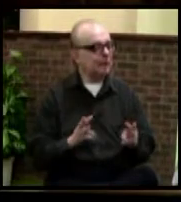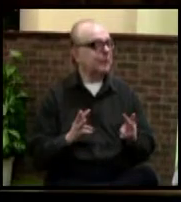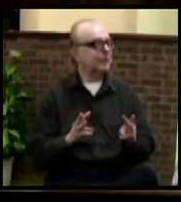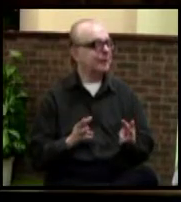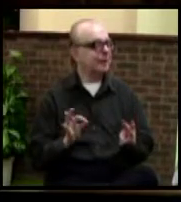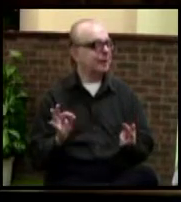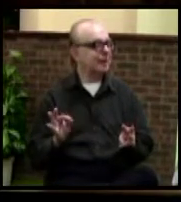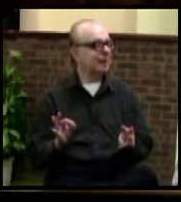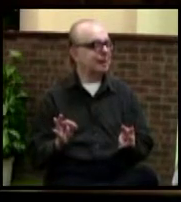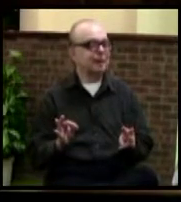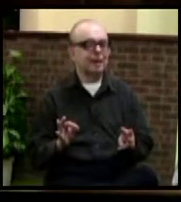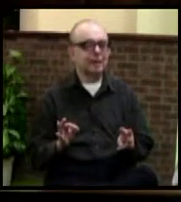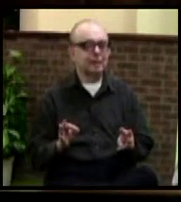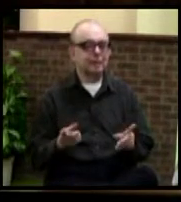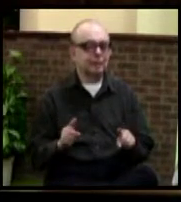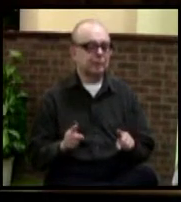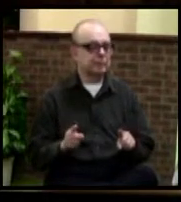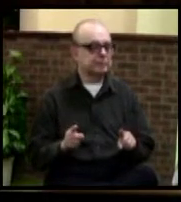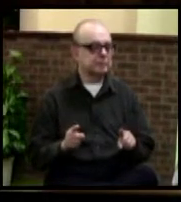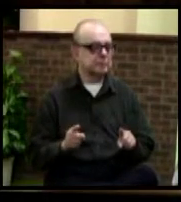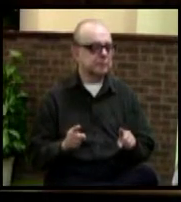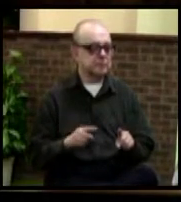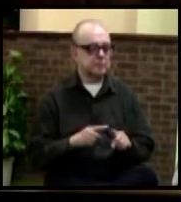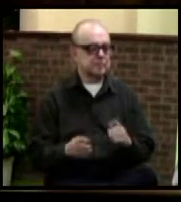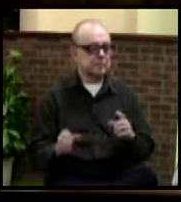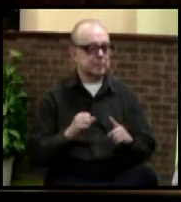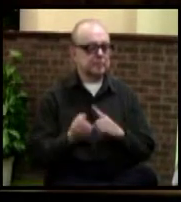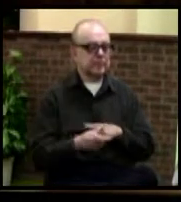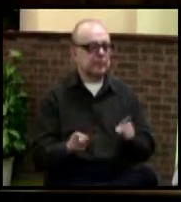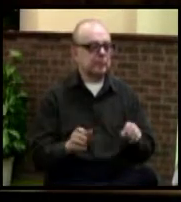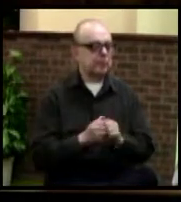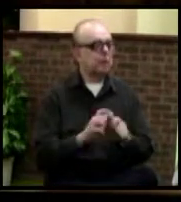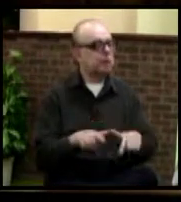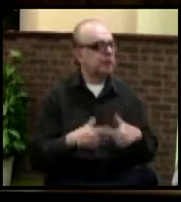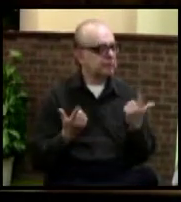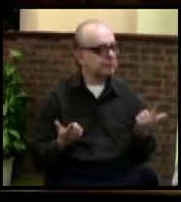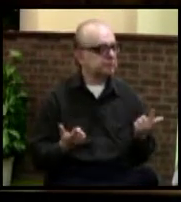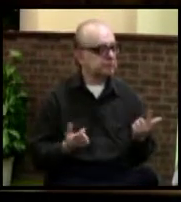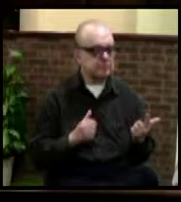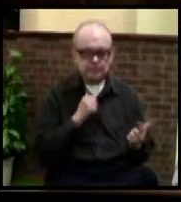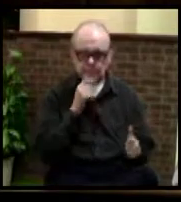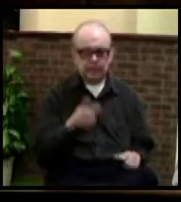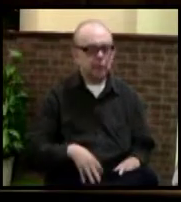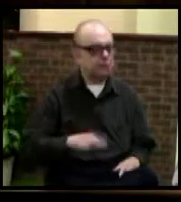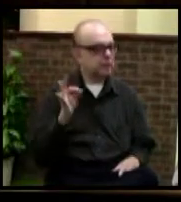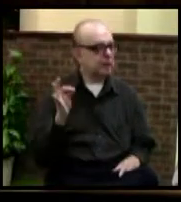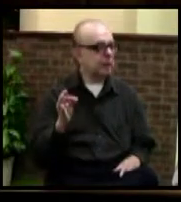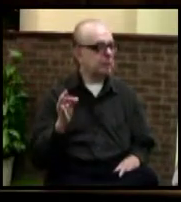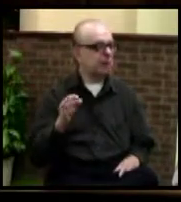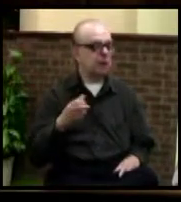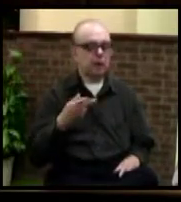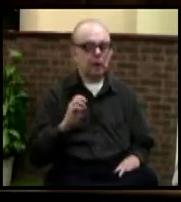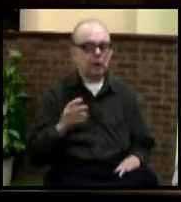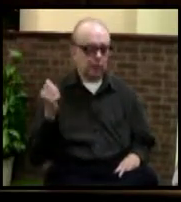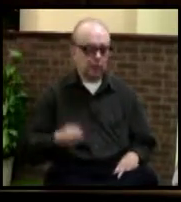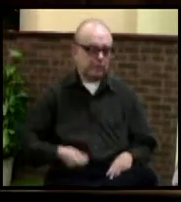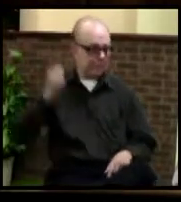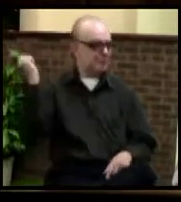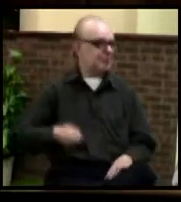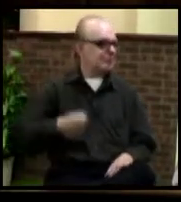method of whenever these situations happen in your life, that you don't pick up a hoe and beat